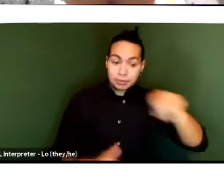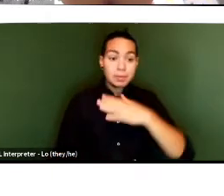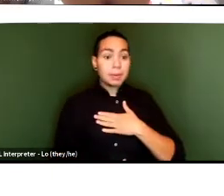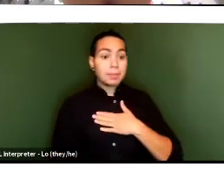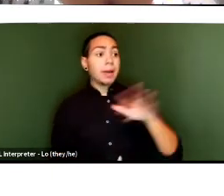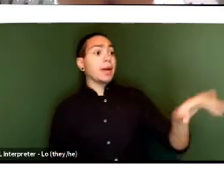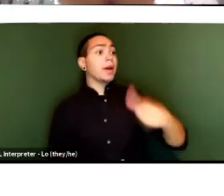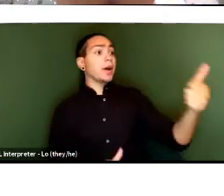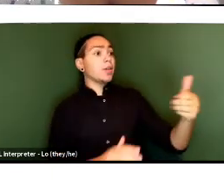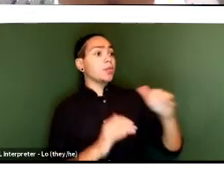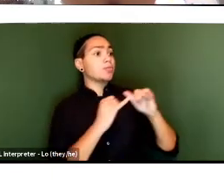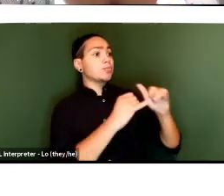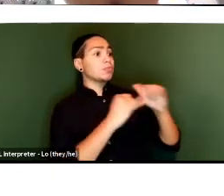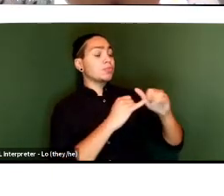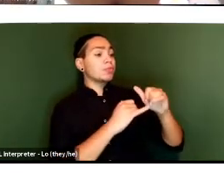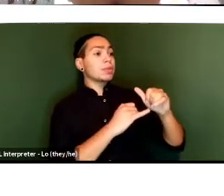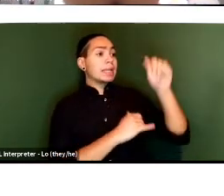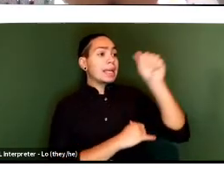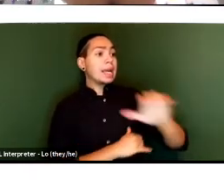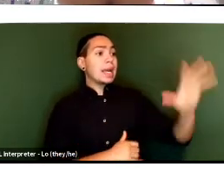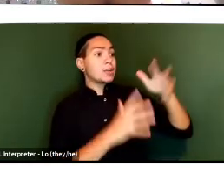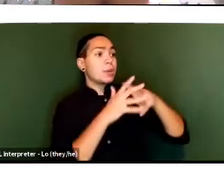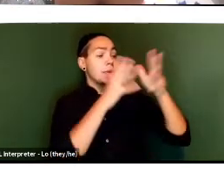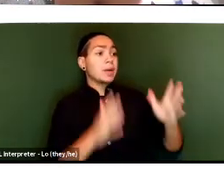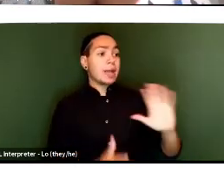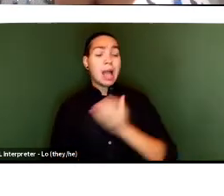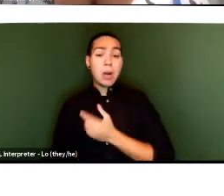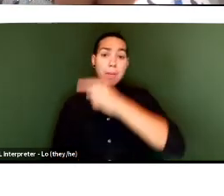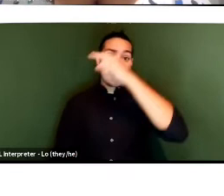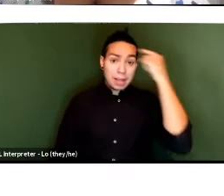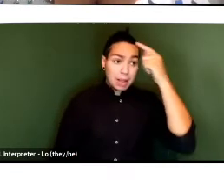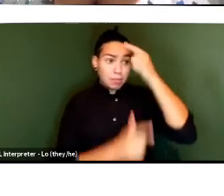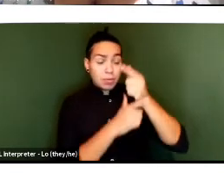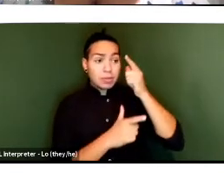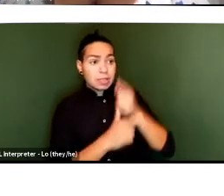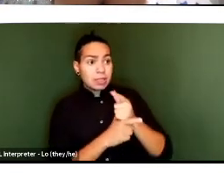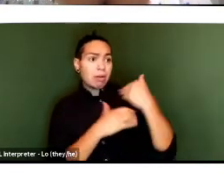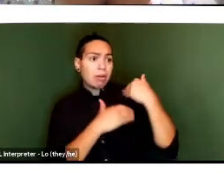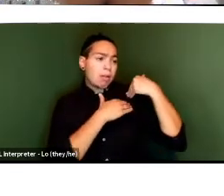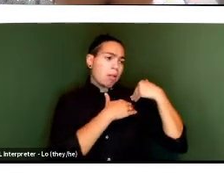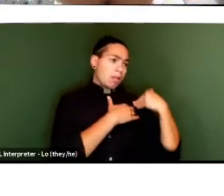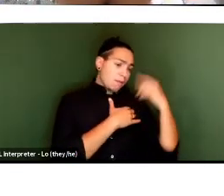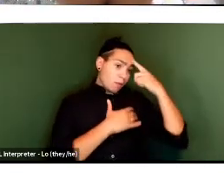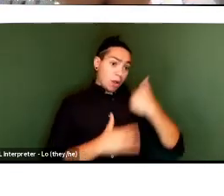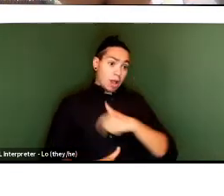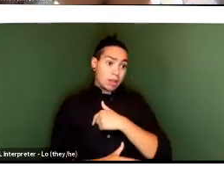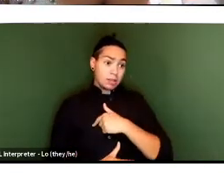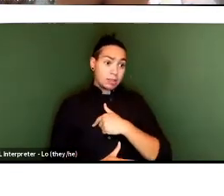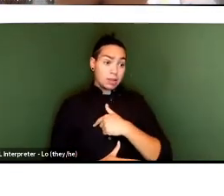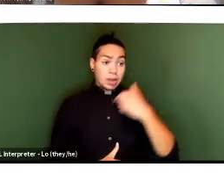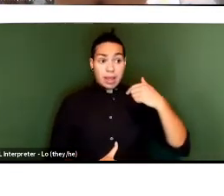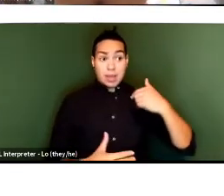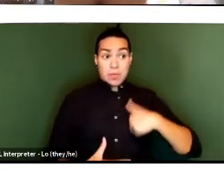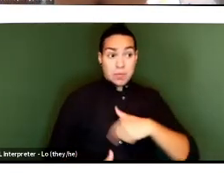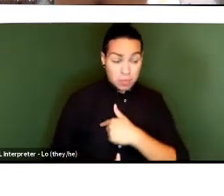Americans, our Black brothers and sisters bore the burden for us so that most of us and our families could be here.